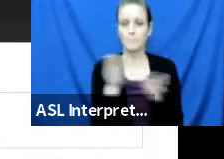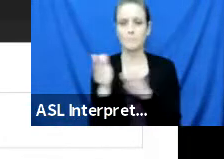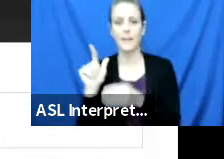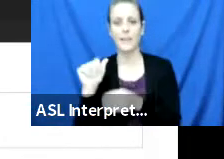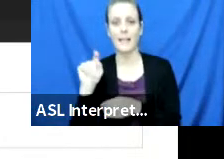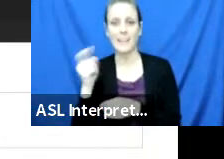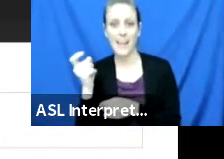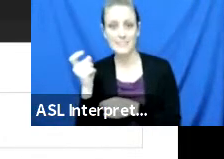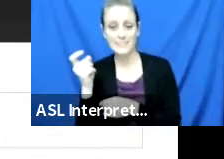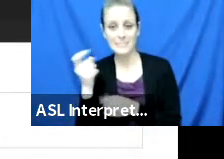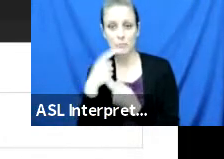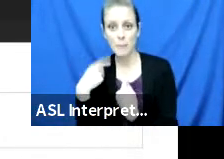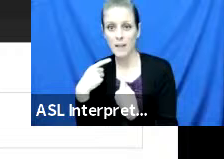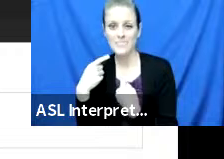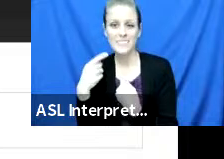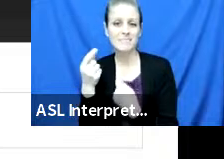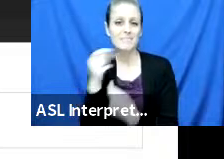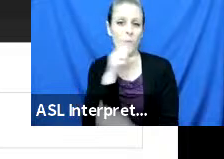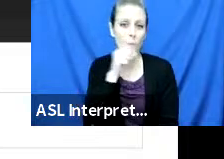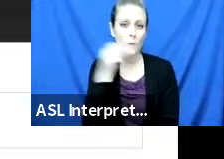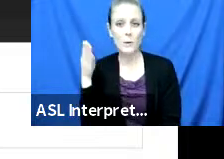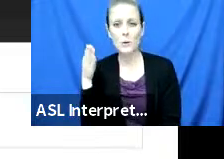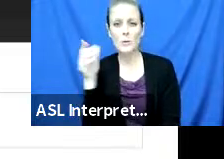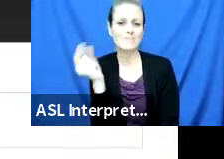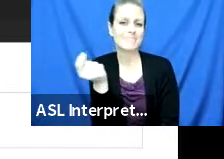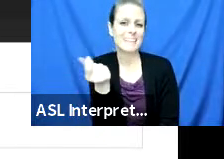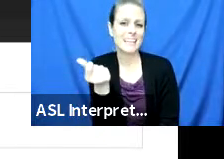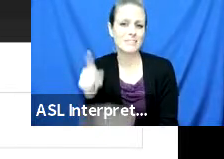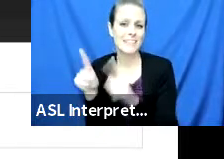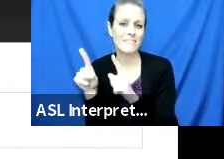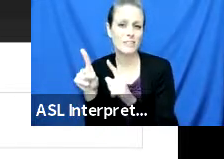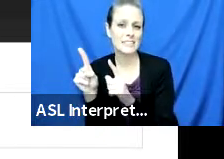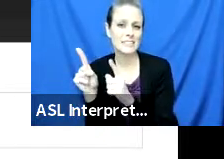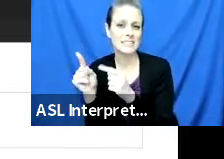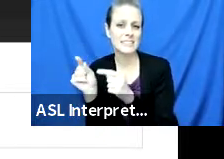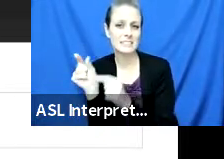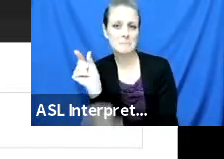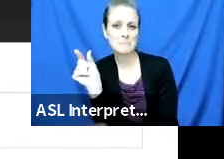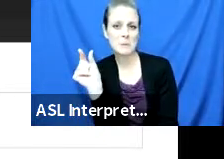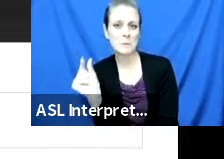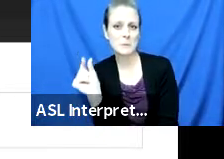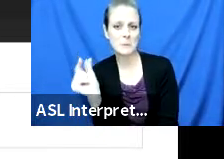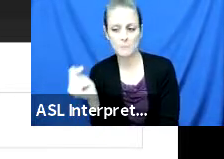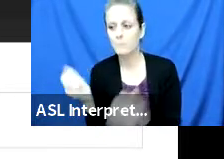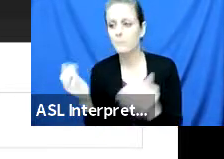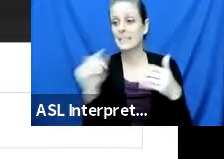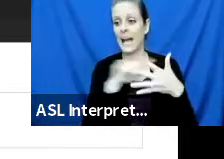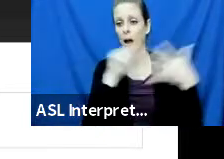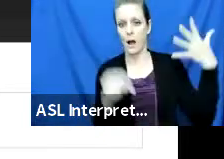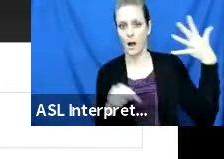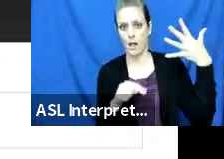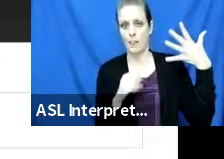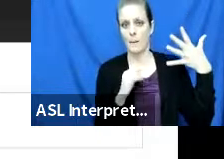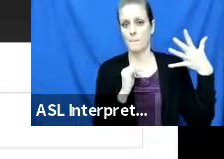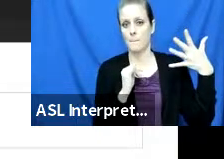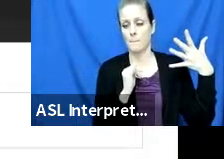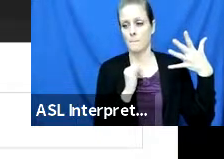wasn't really a big difference between the two. And I'm gonna go down to the bottom. You'll see